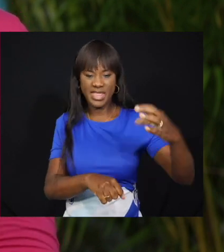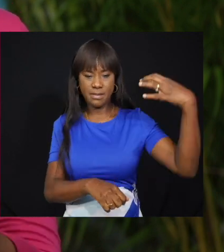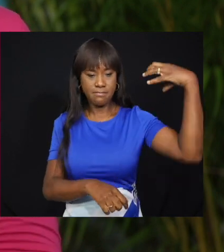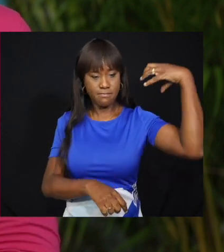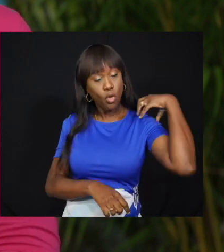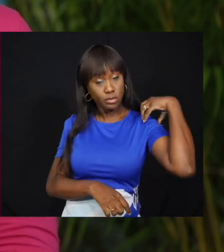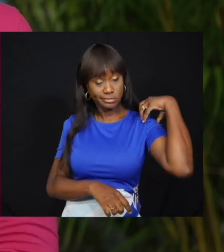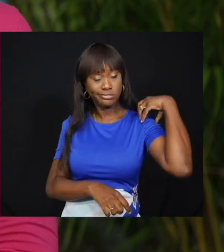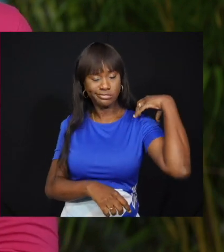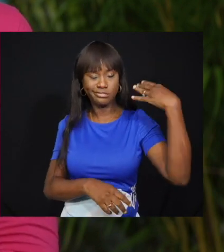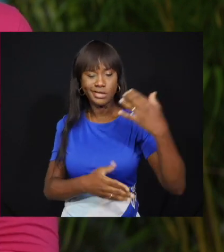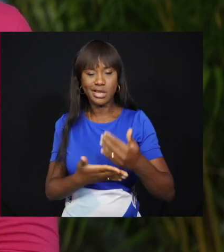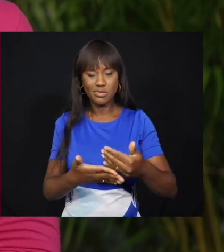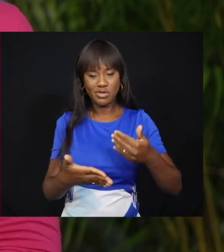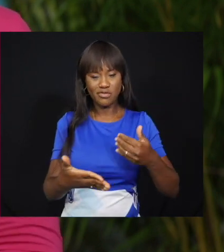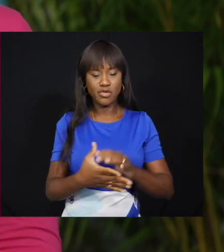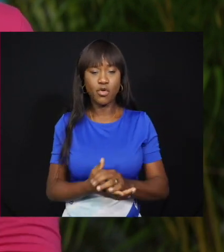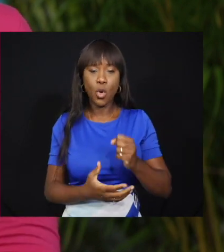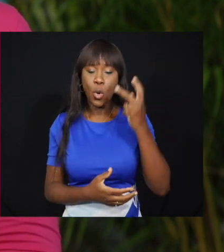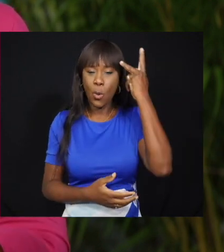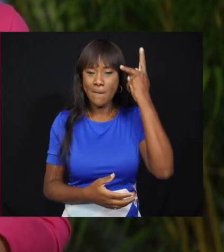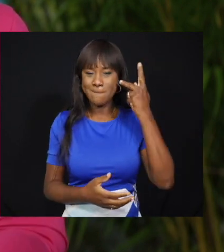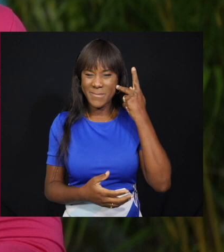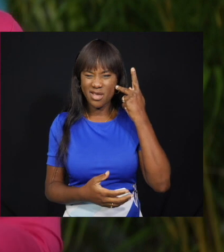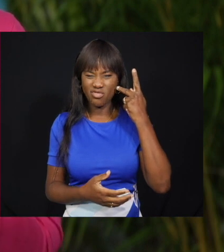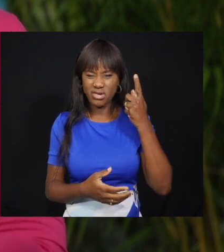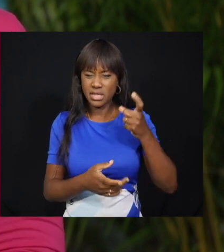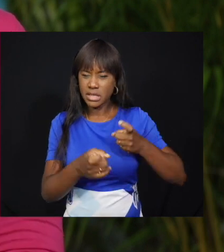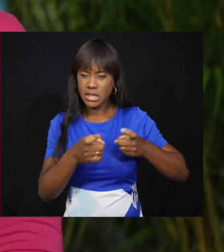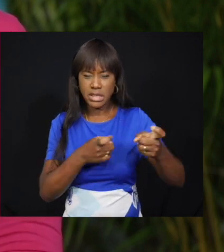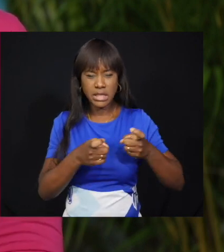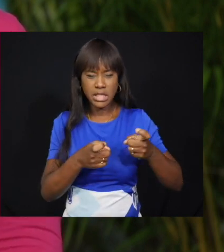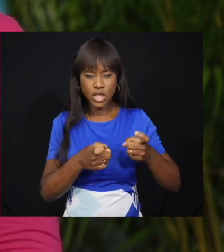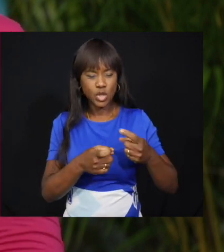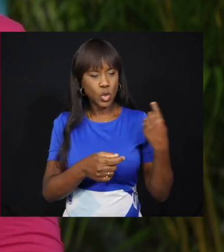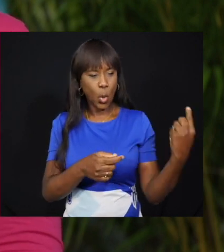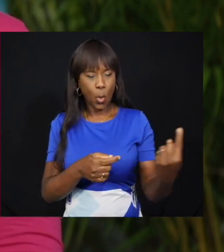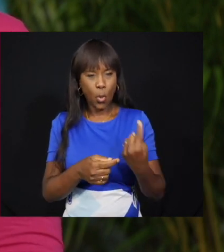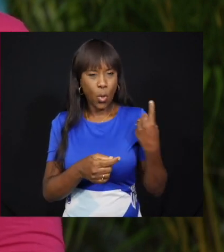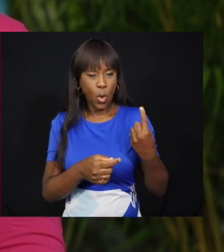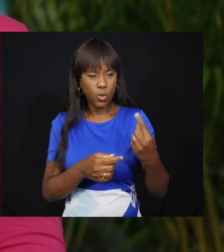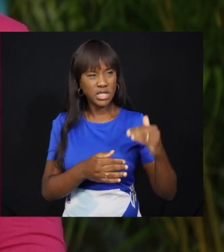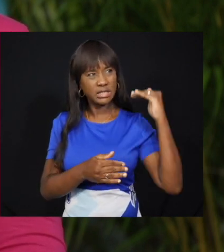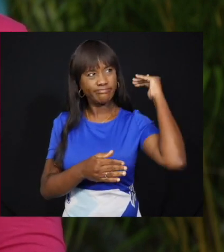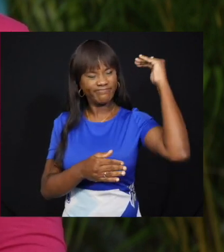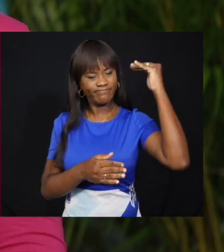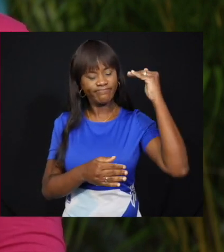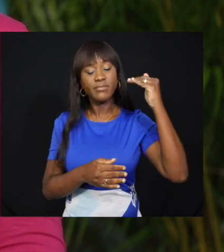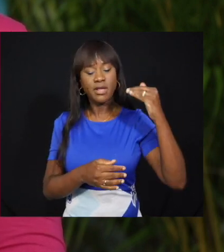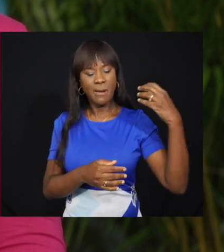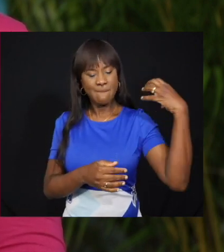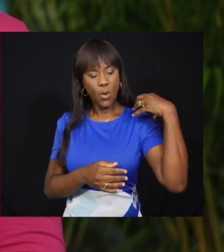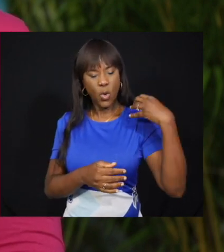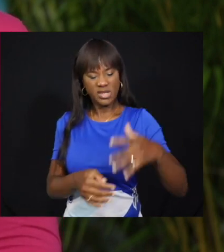in controlling areas, as well as if their parents were controllers. They have always been a position of